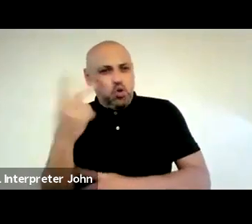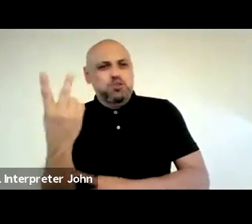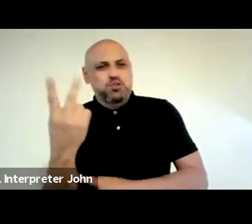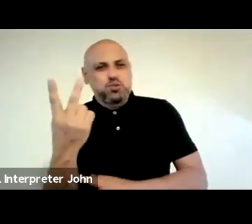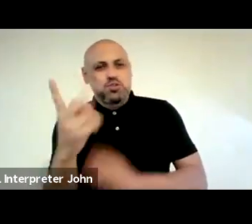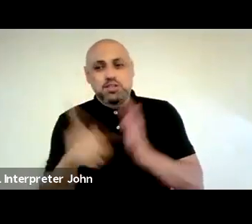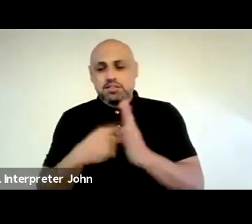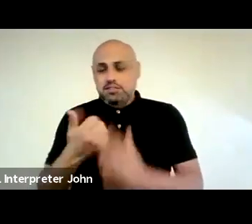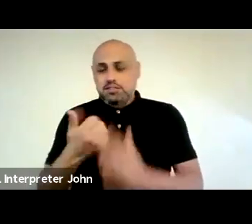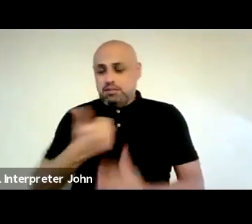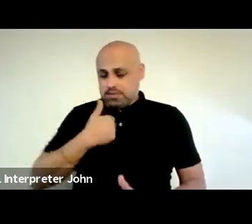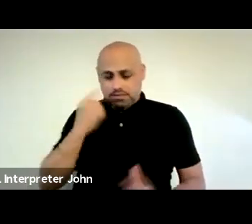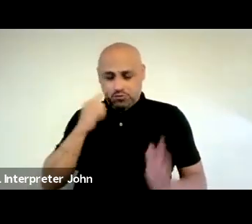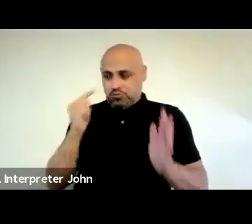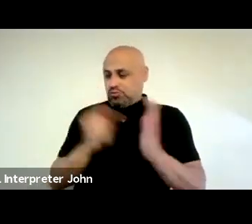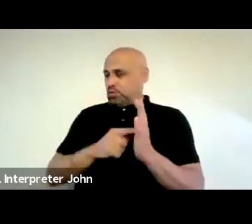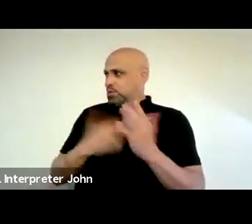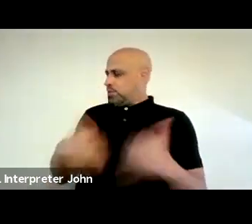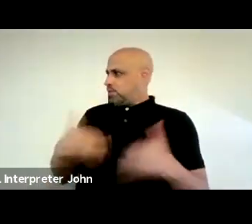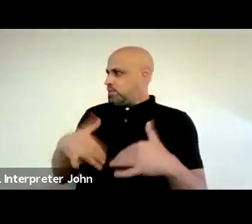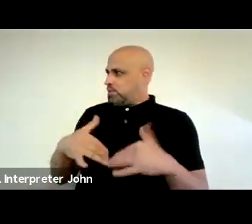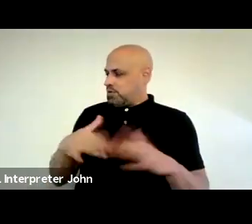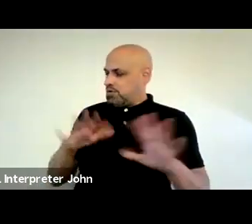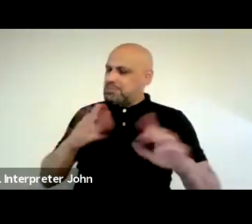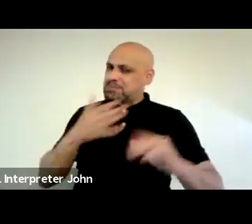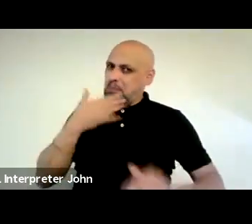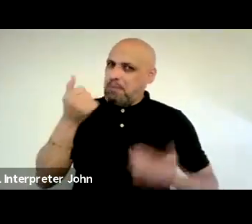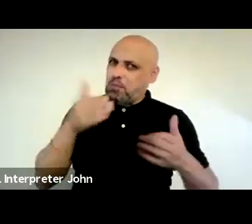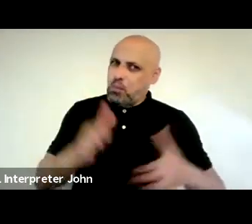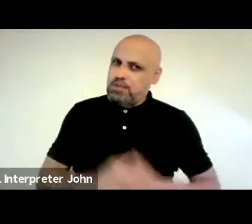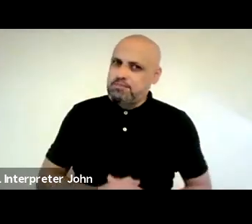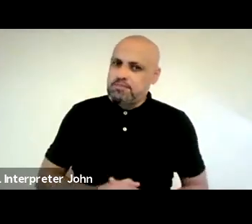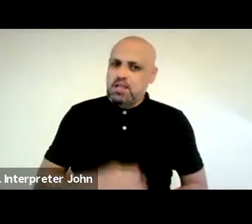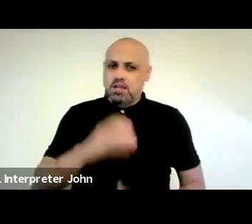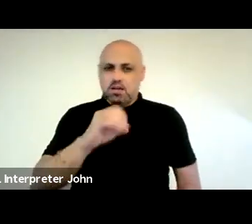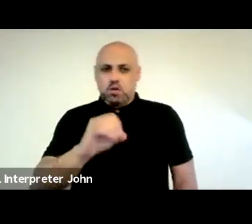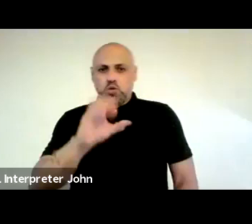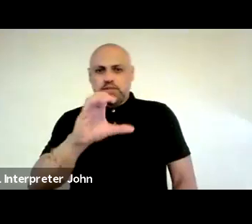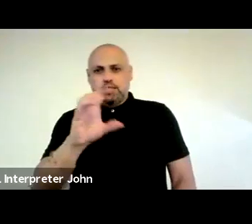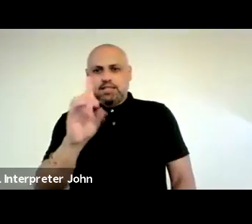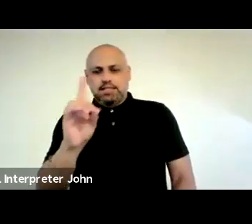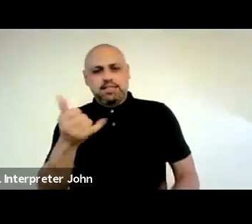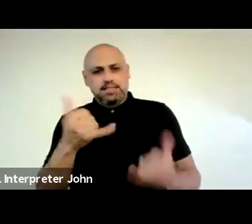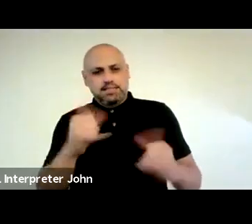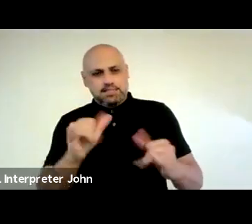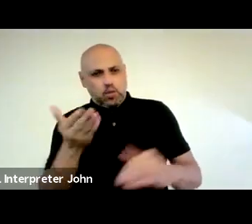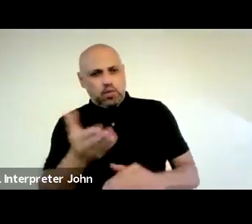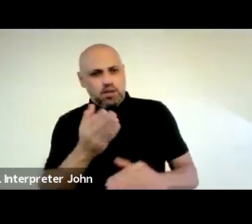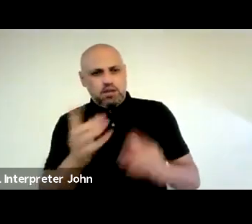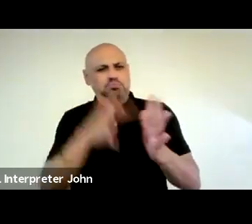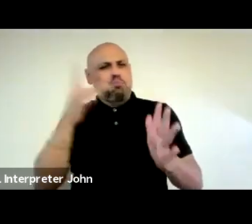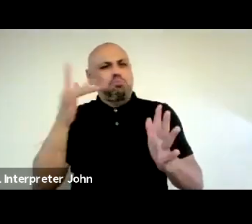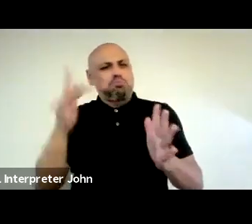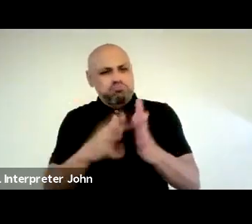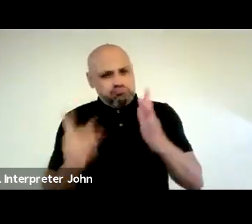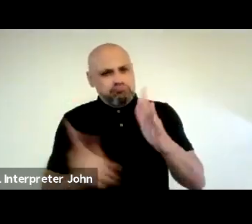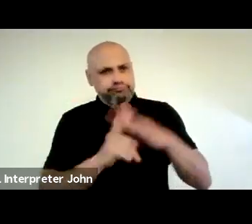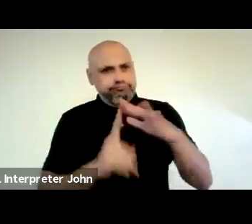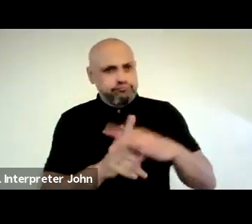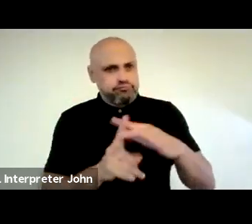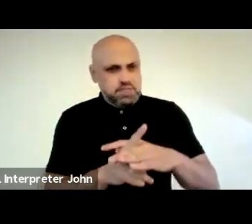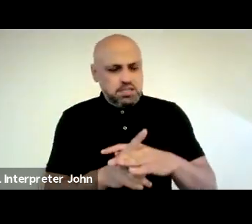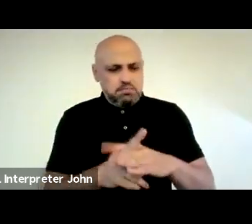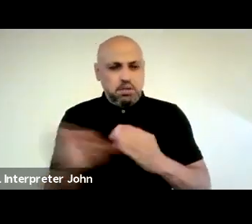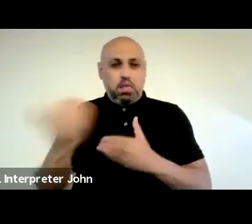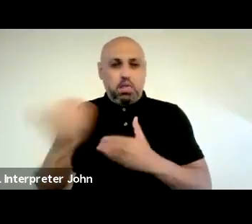recognize myself in the very best way. OCD is still around and pops up from time to time, but it doesn't bother